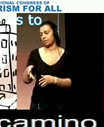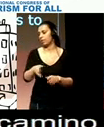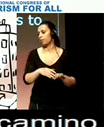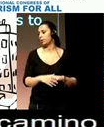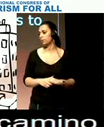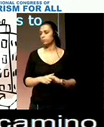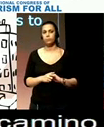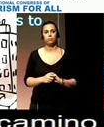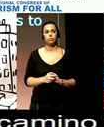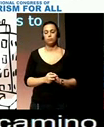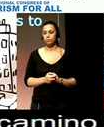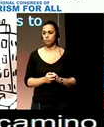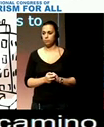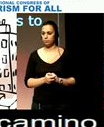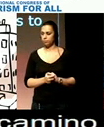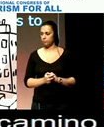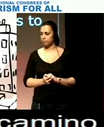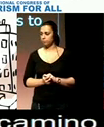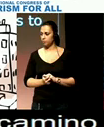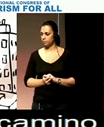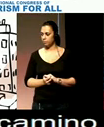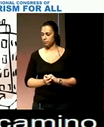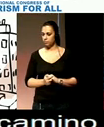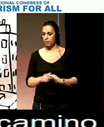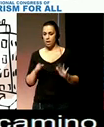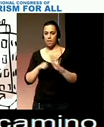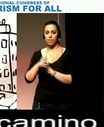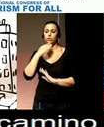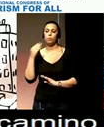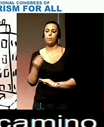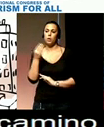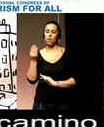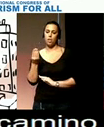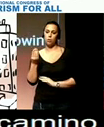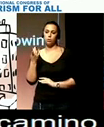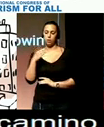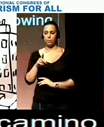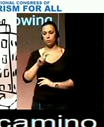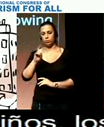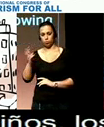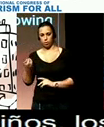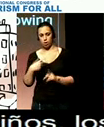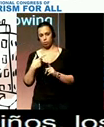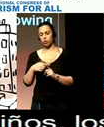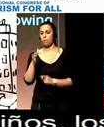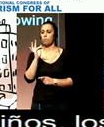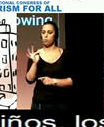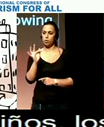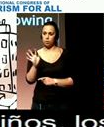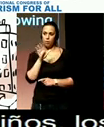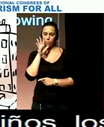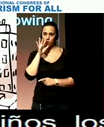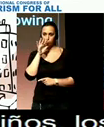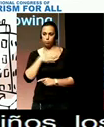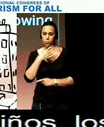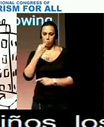Improved access has brought other benefits, allowing small enterprises and new activities, giving the opportunity for people